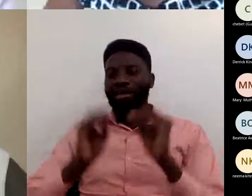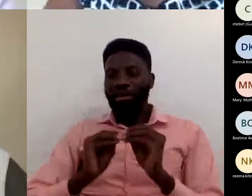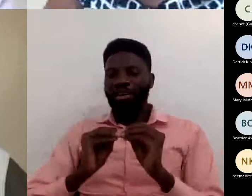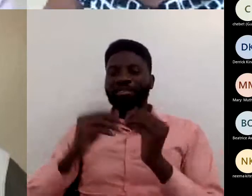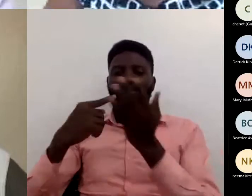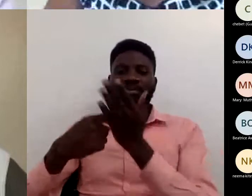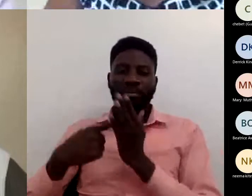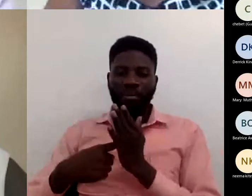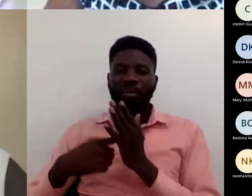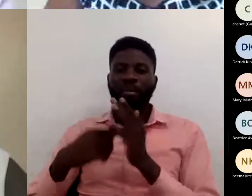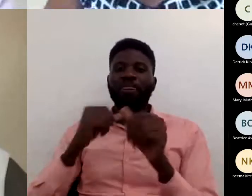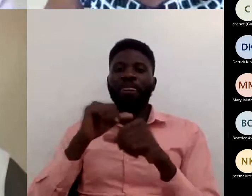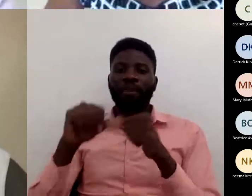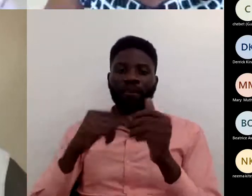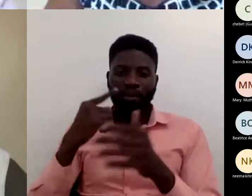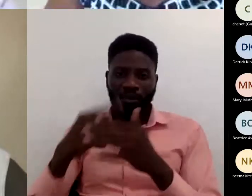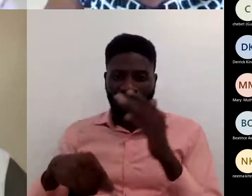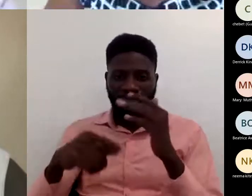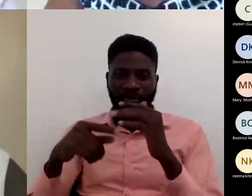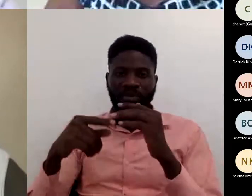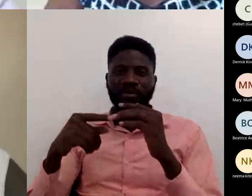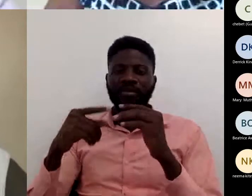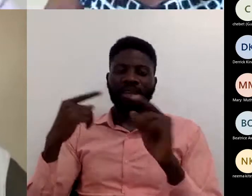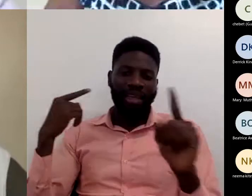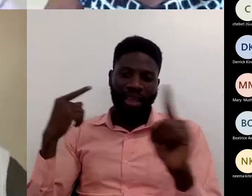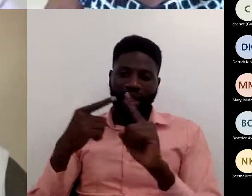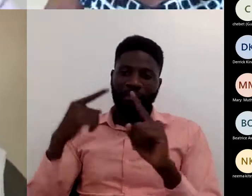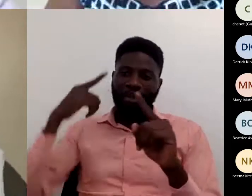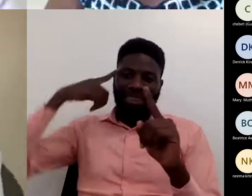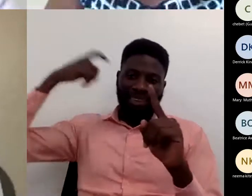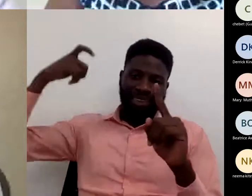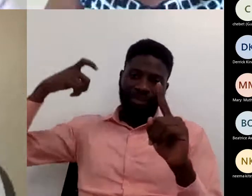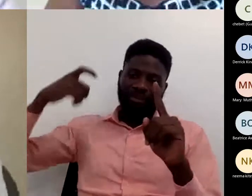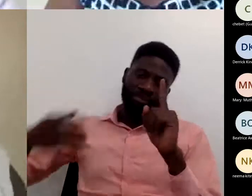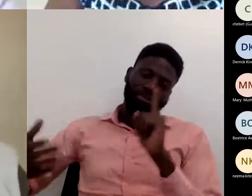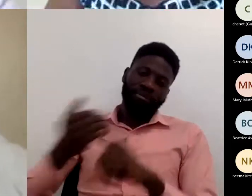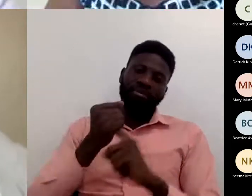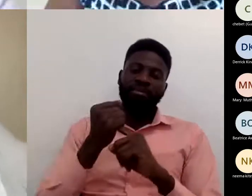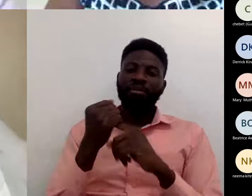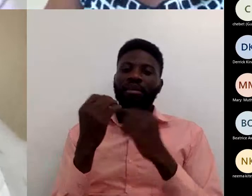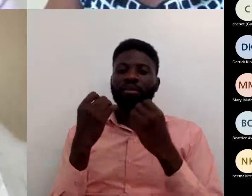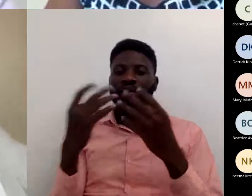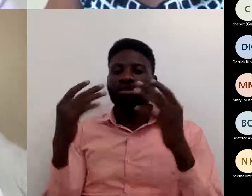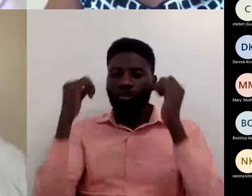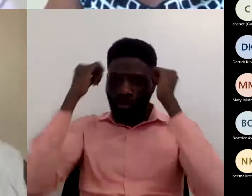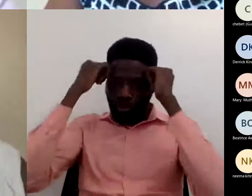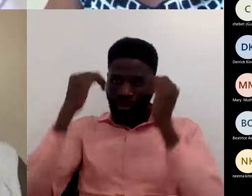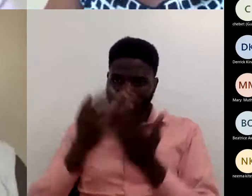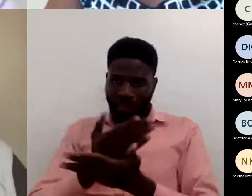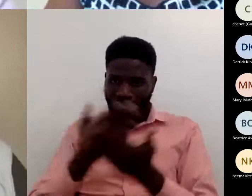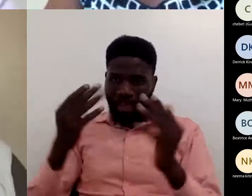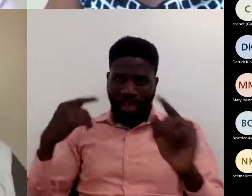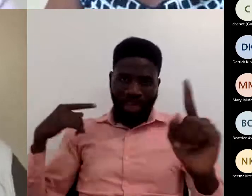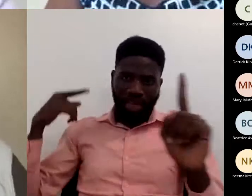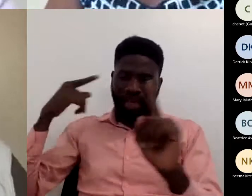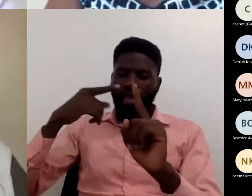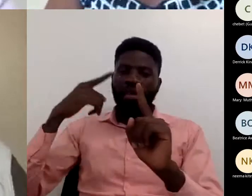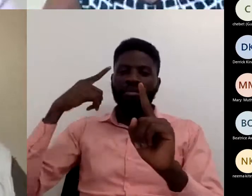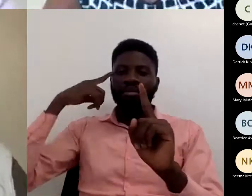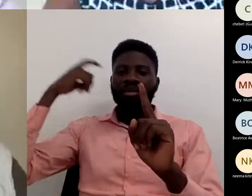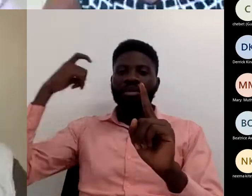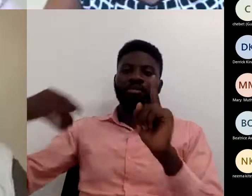all about dare to dream. So there are so many students here with us who are daring to dream today,